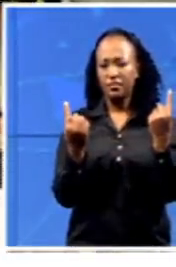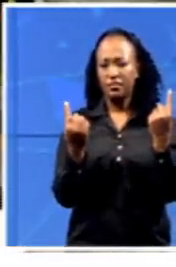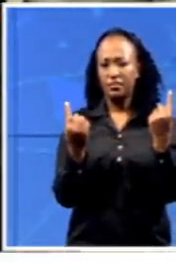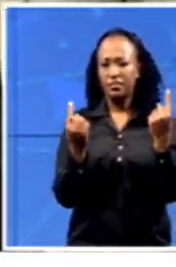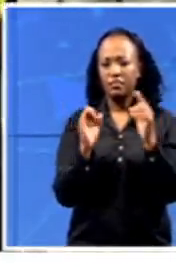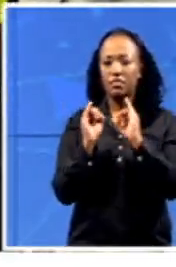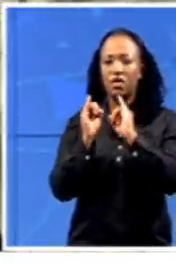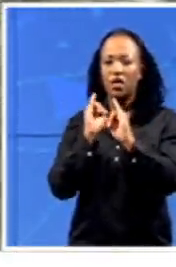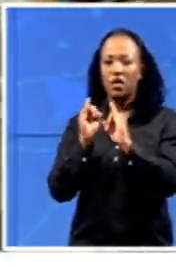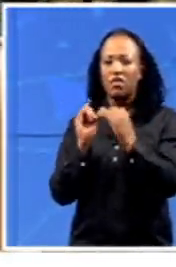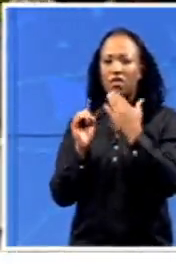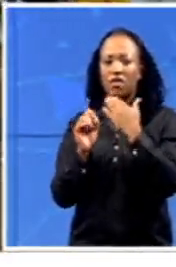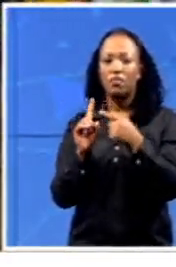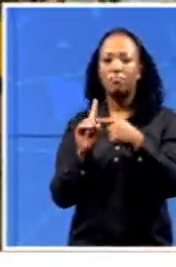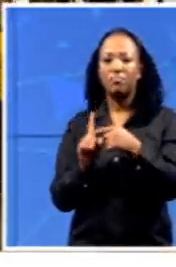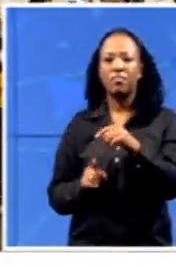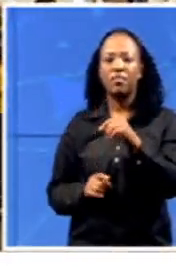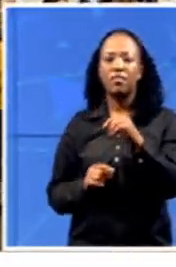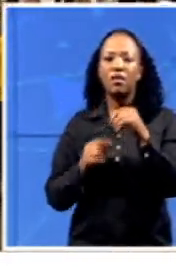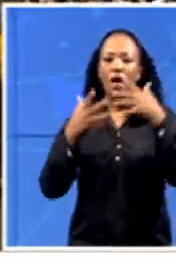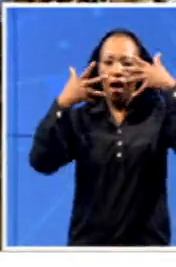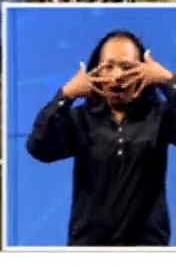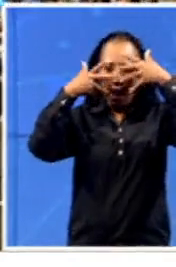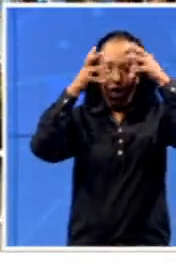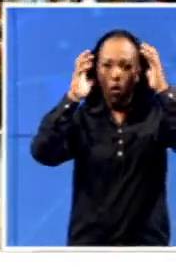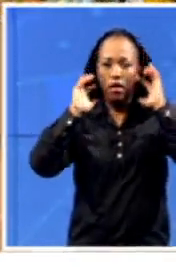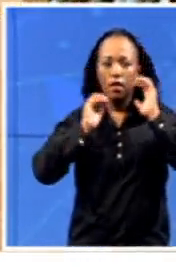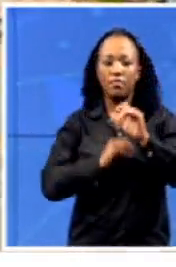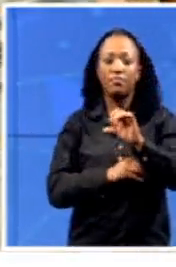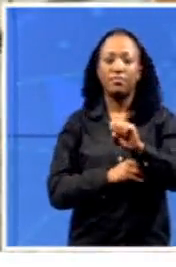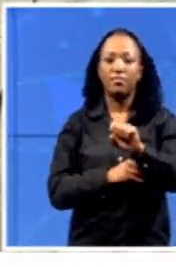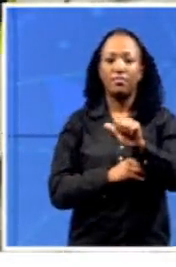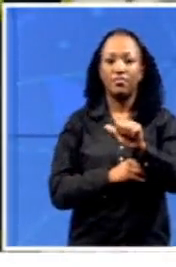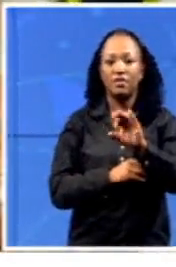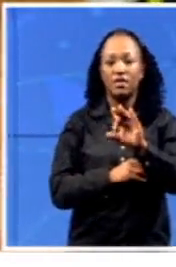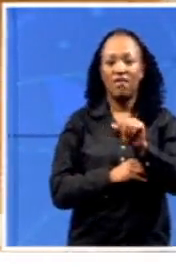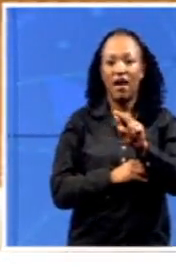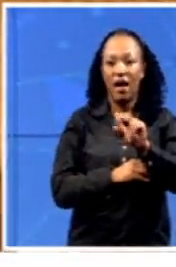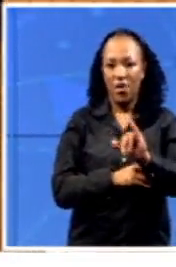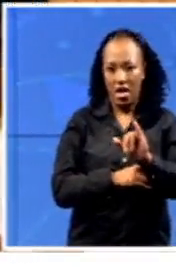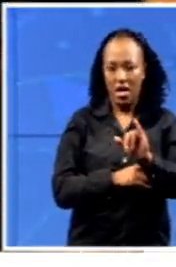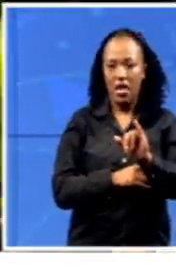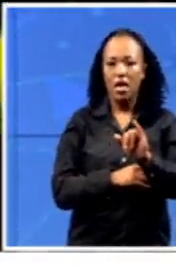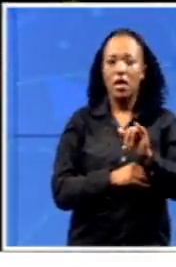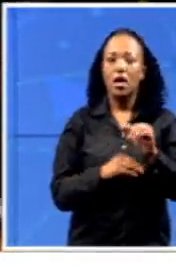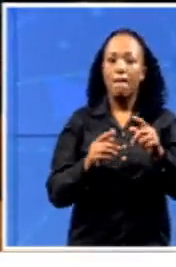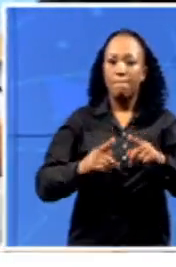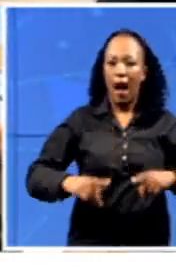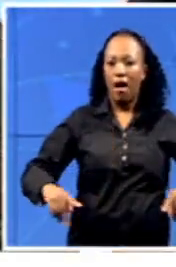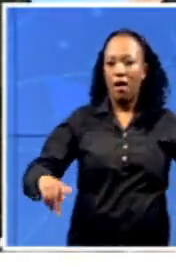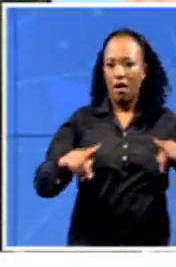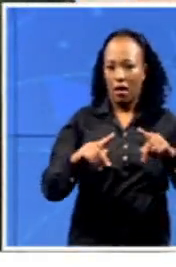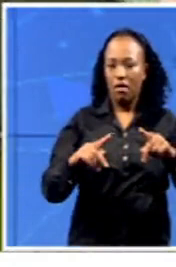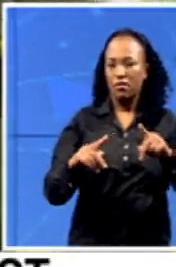Let's talk to Lion Safari Park. Let's see if we can talk to the business people here that are offering